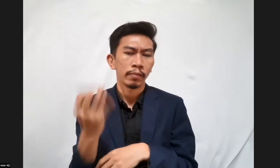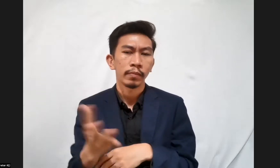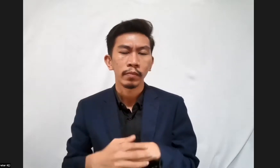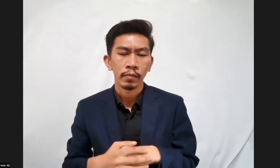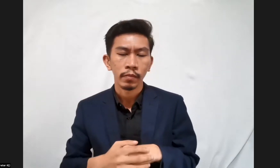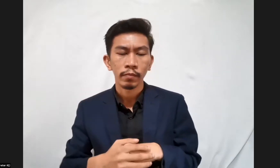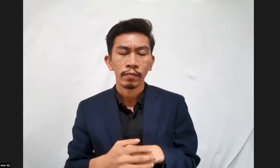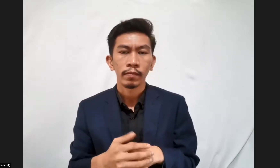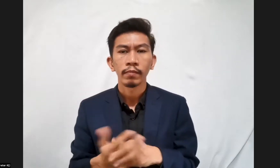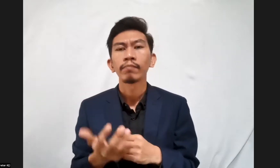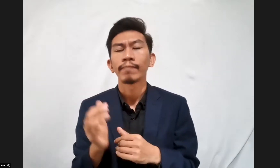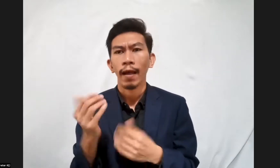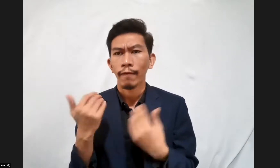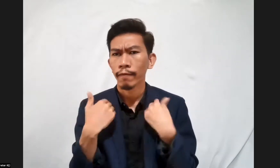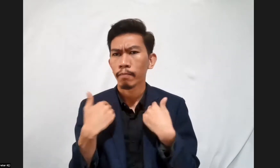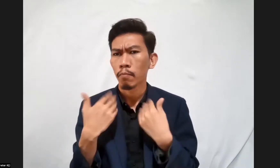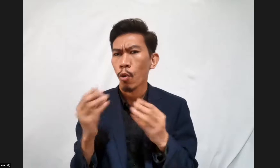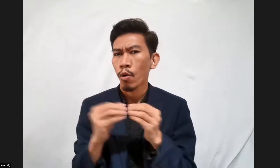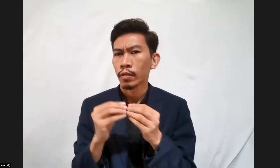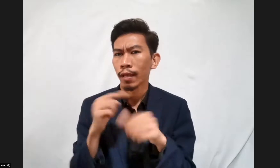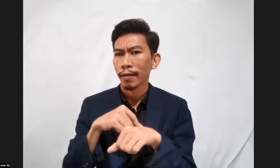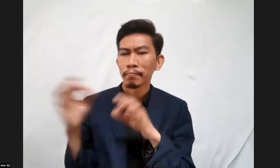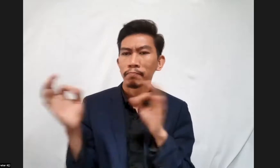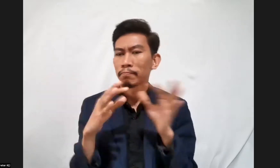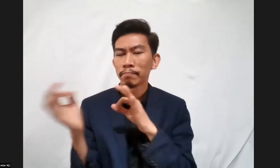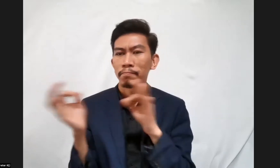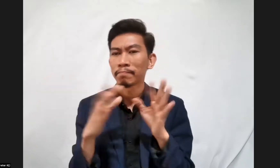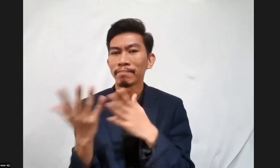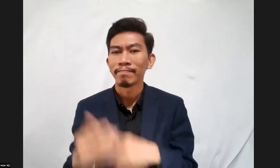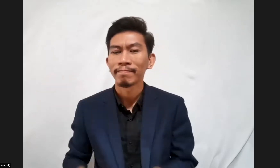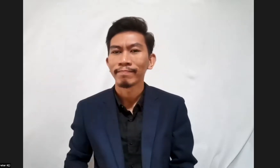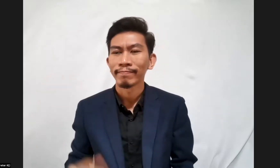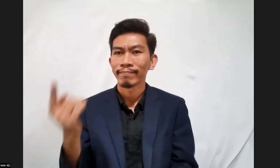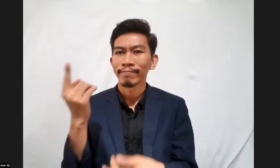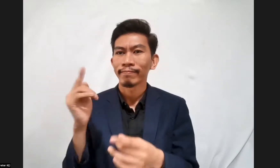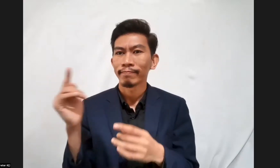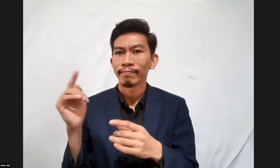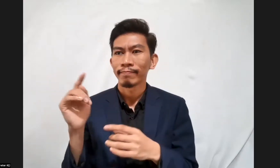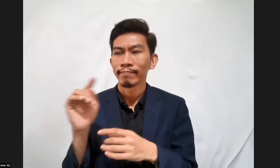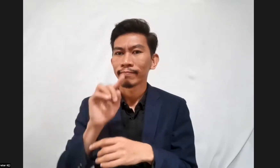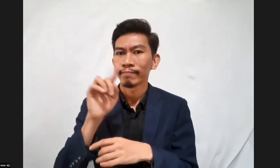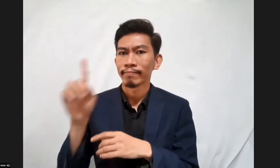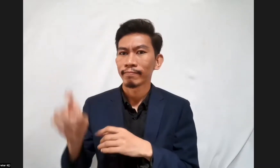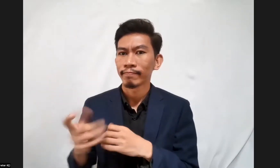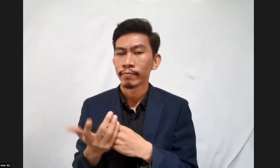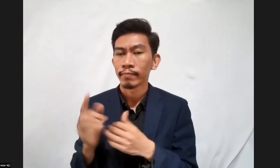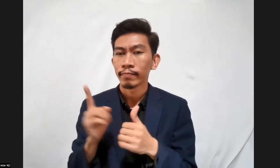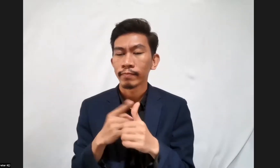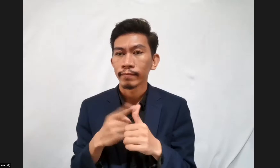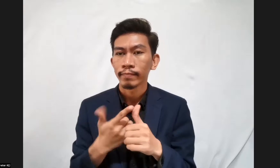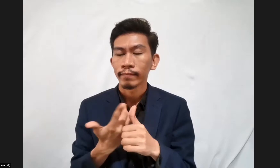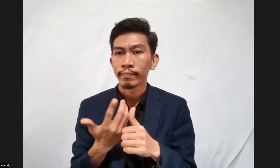We still have some time for some open forum questions. First, I'd like to